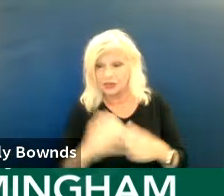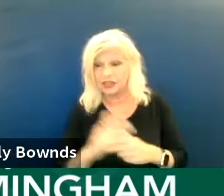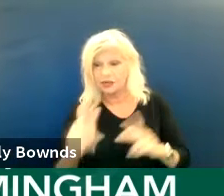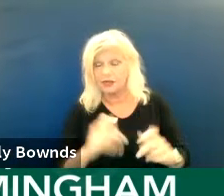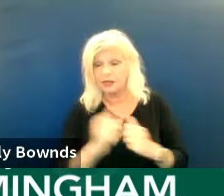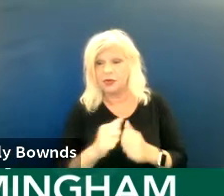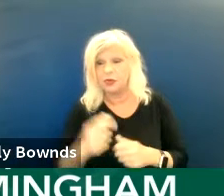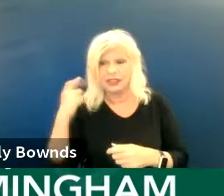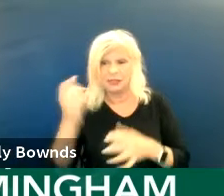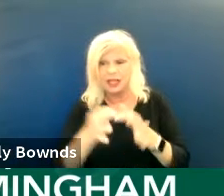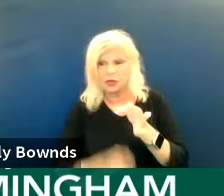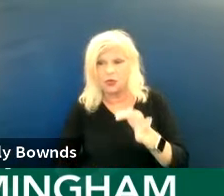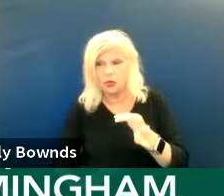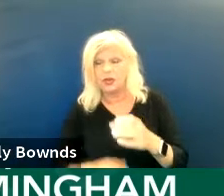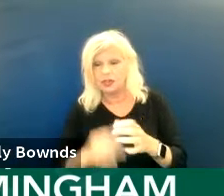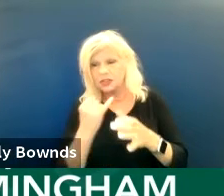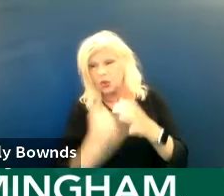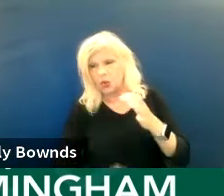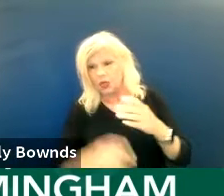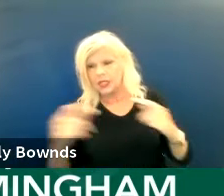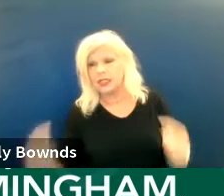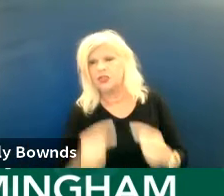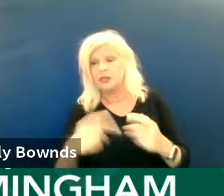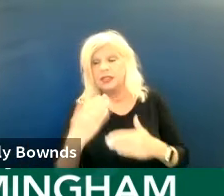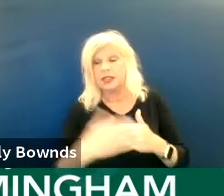cord injury. Next, please.